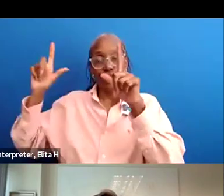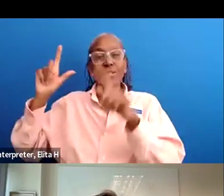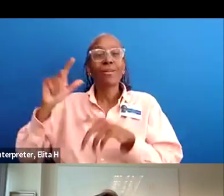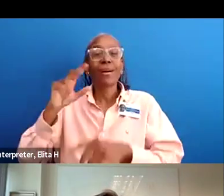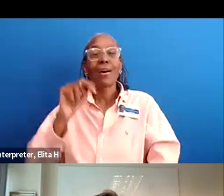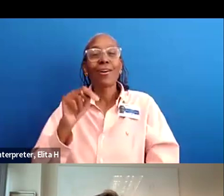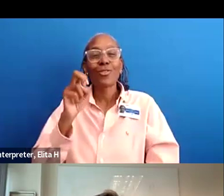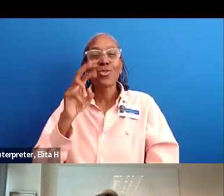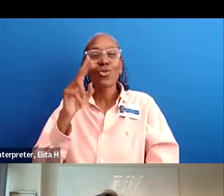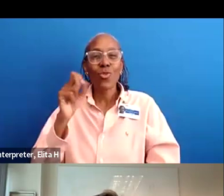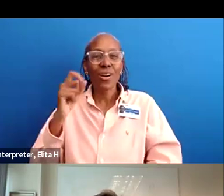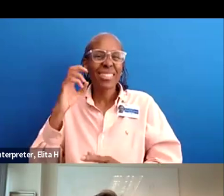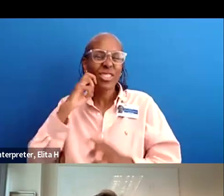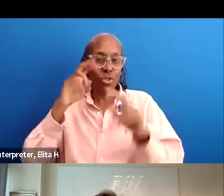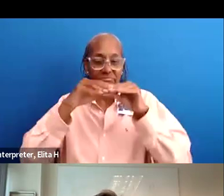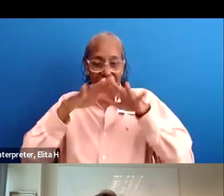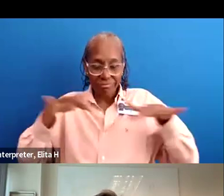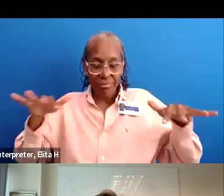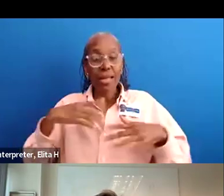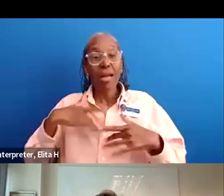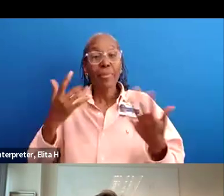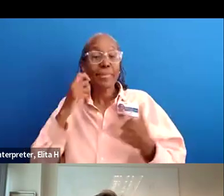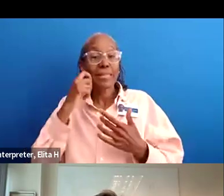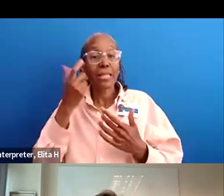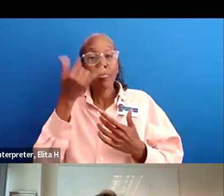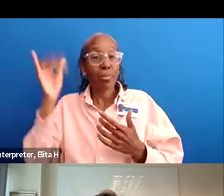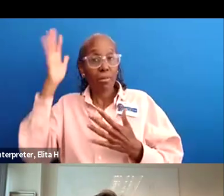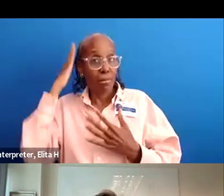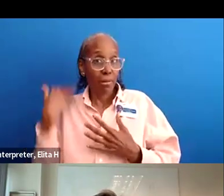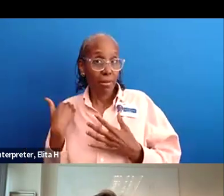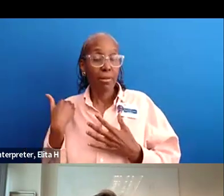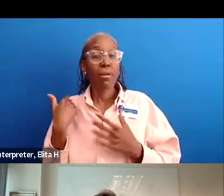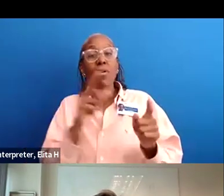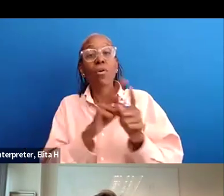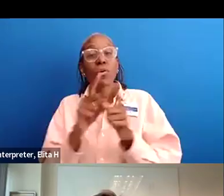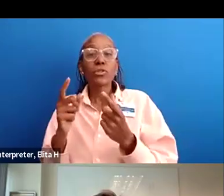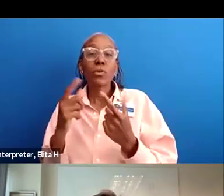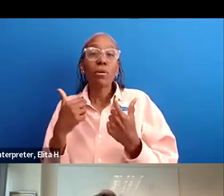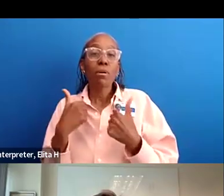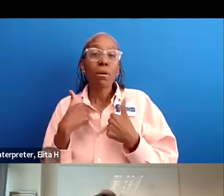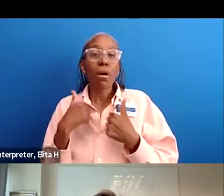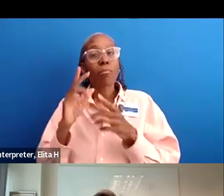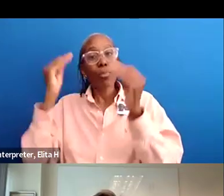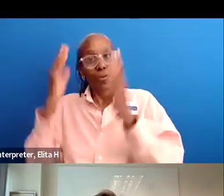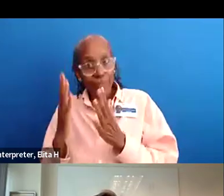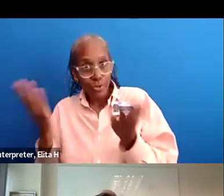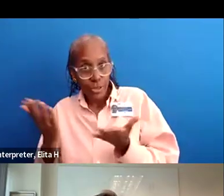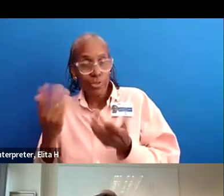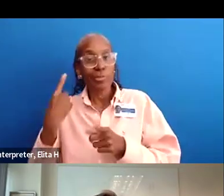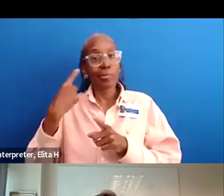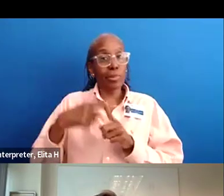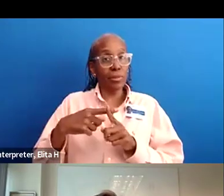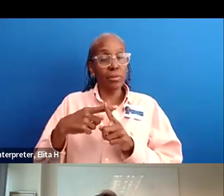wall. And I also have a pale complexion and blonde hair. And in addition to being a professor here, I am